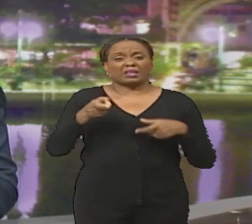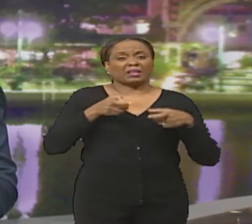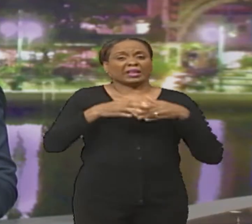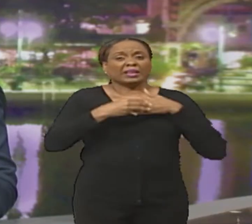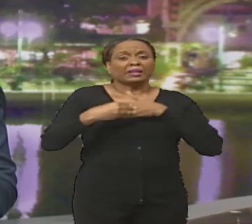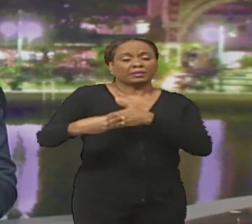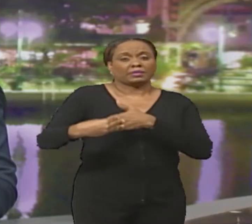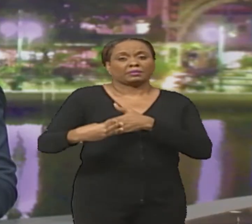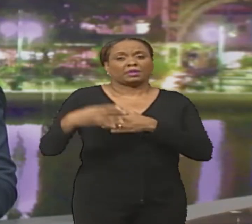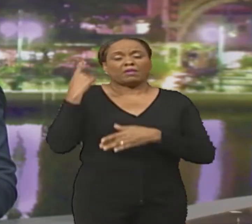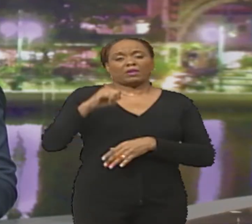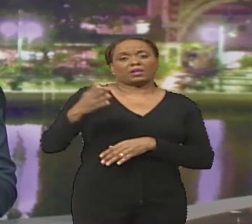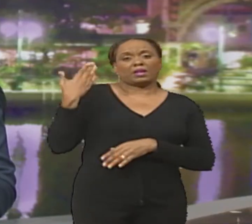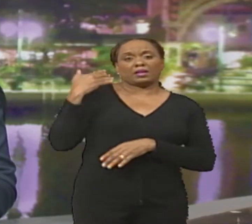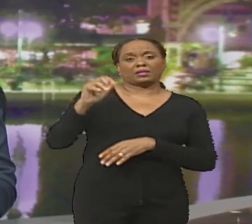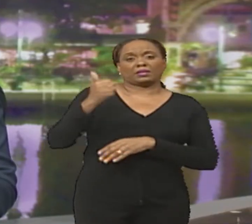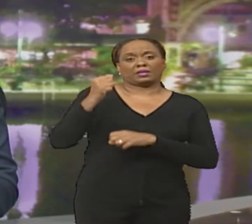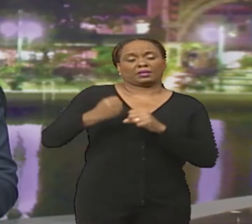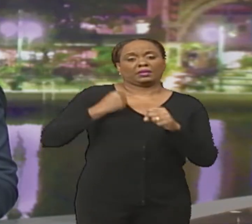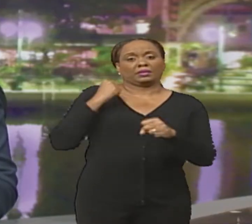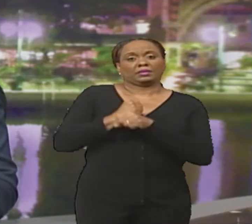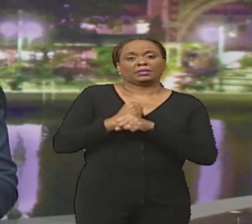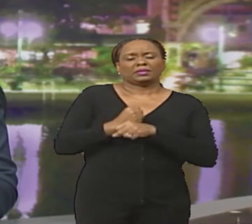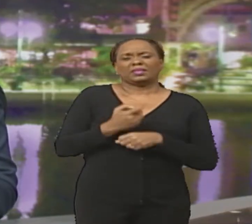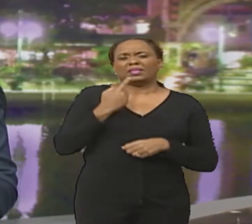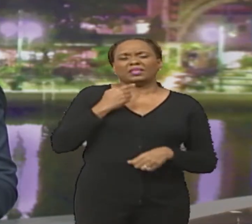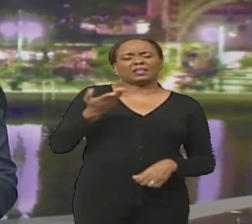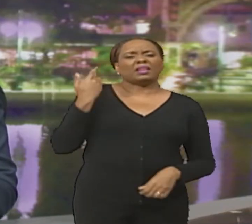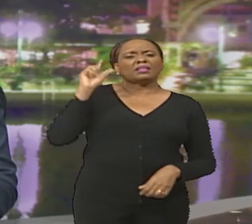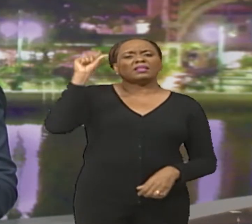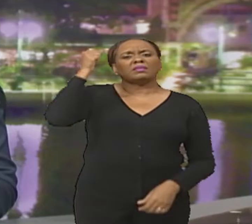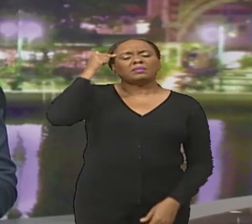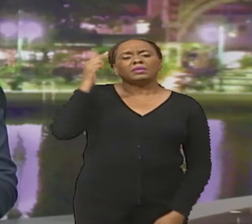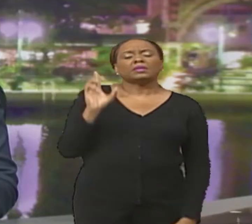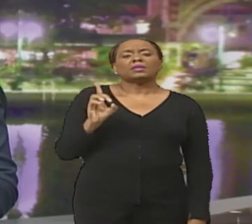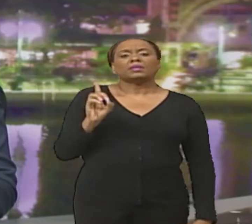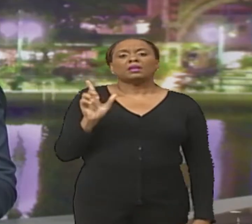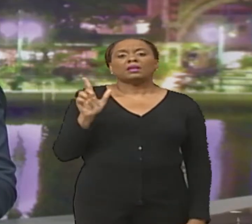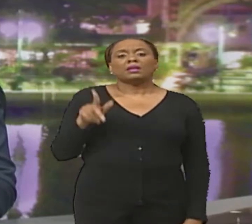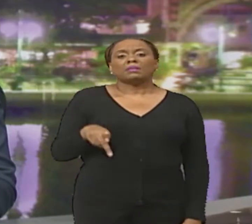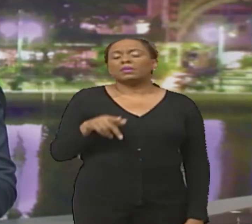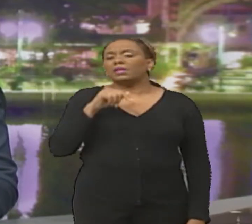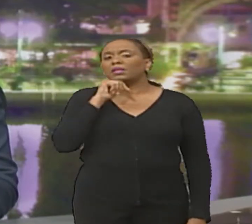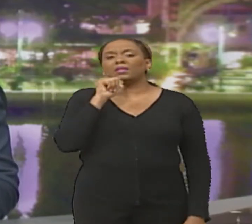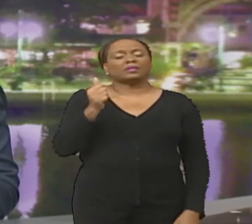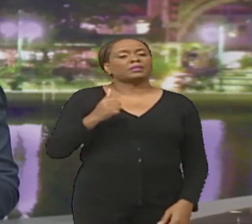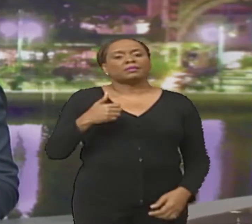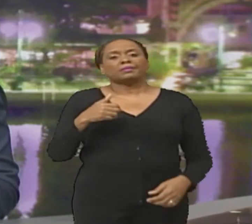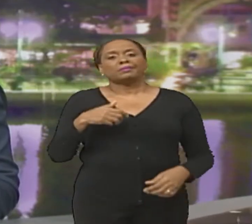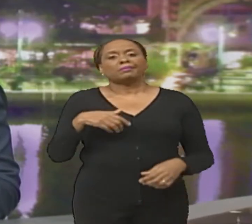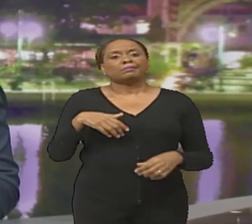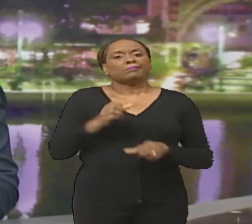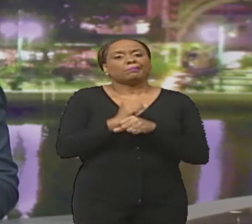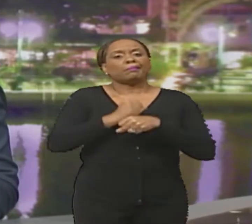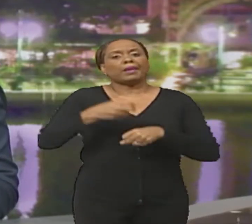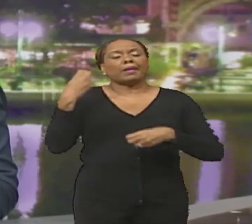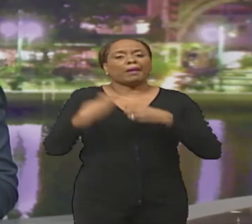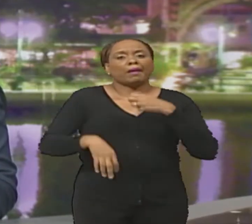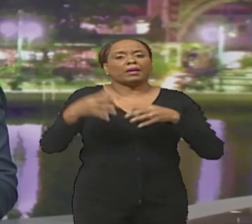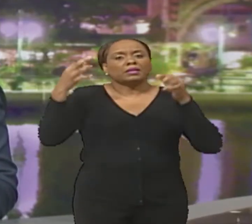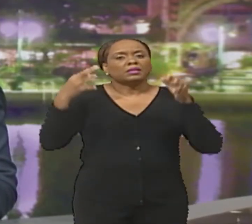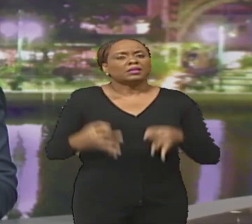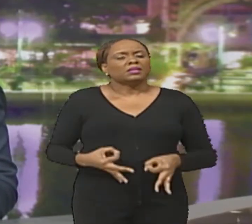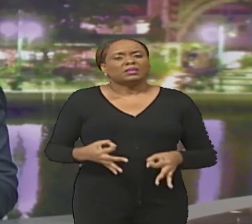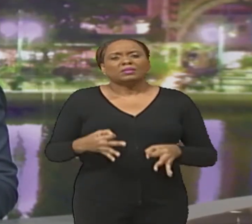Chairman of the BPSA, Edward Clarke, says the last administration did not make the tough decisions that were necessary, despite the